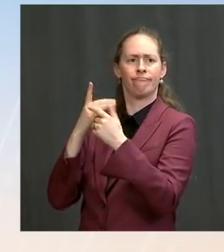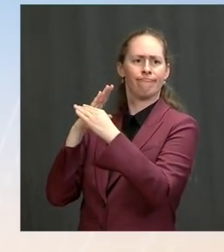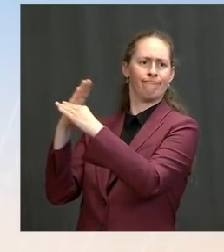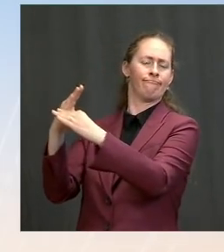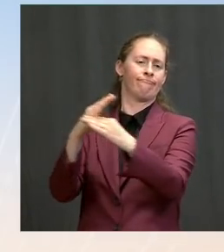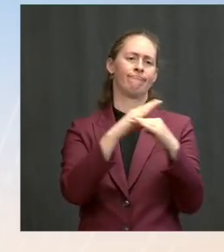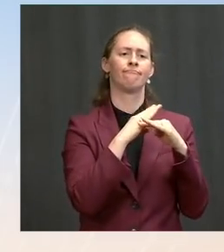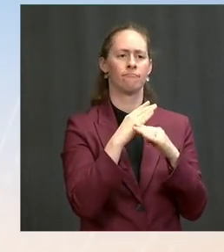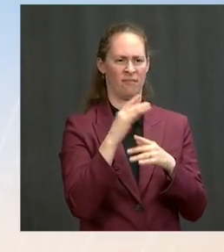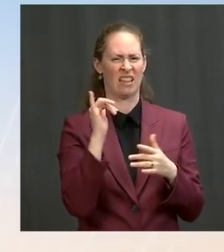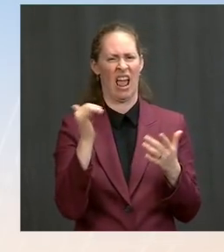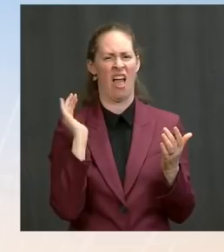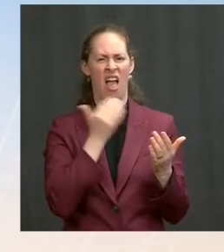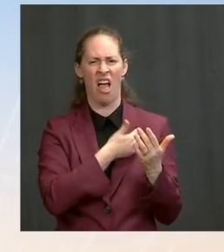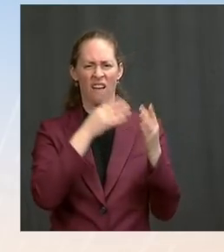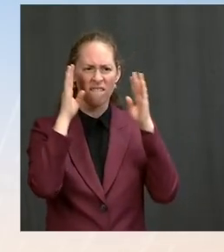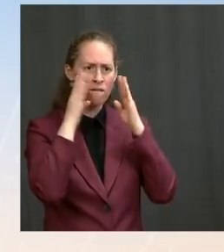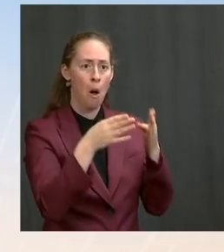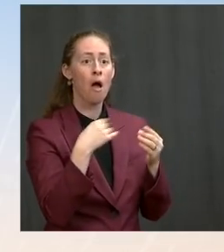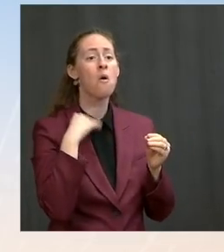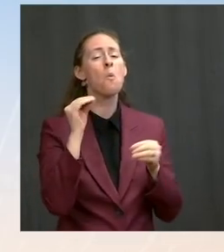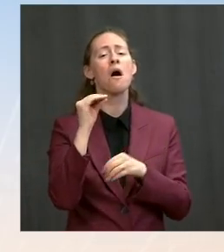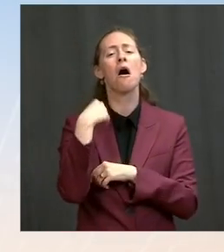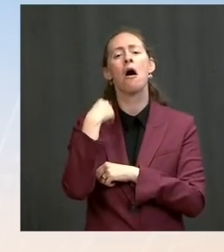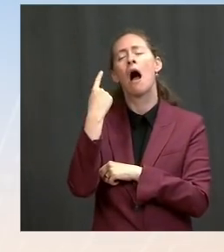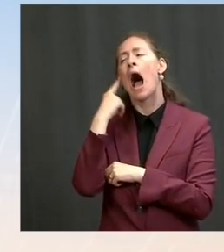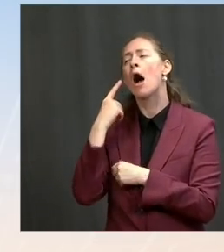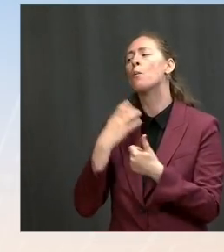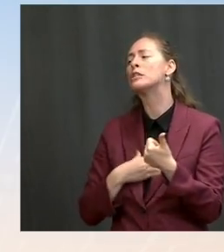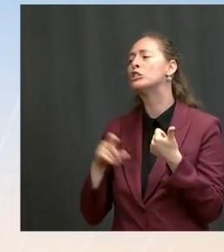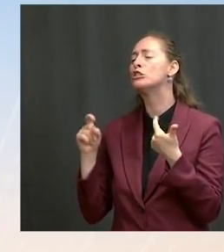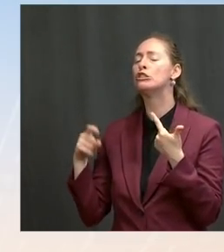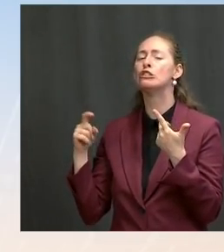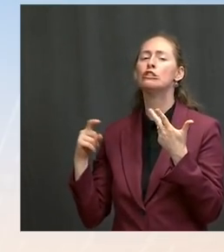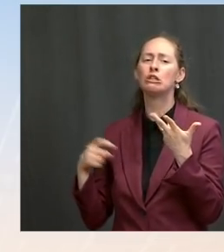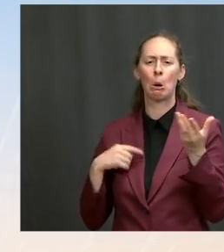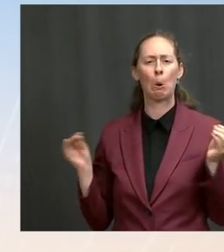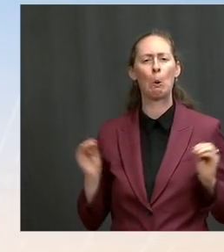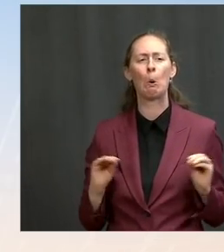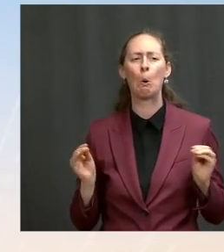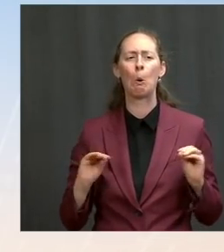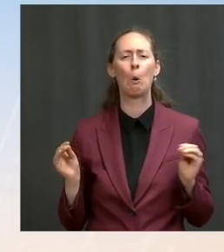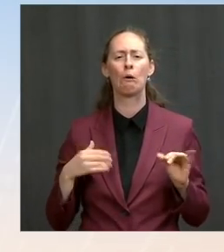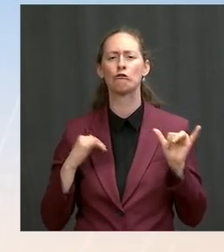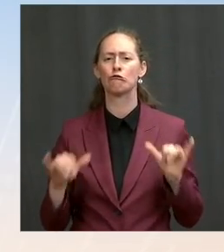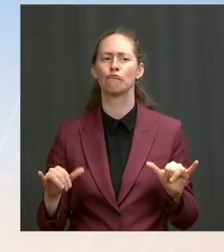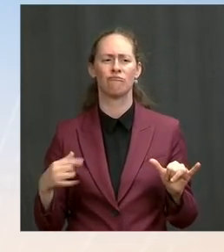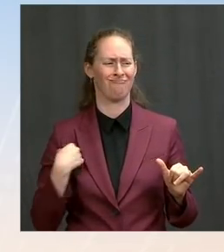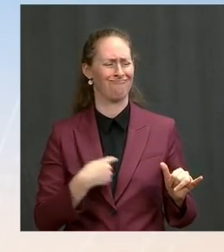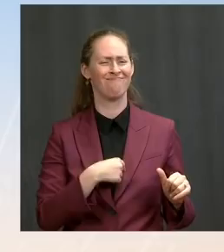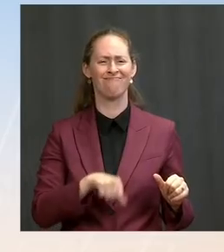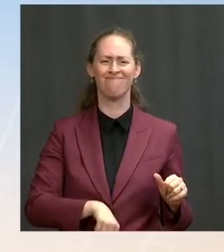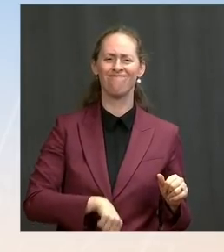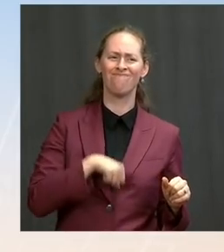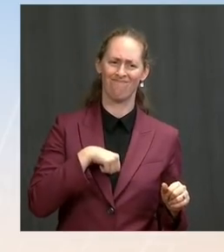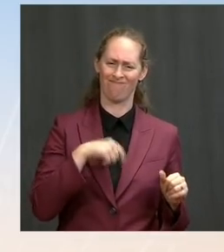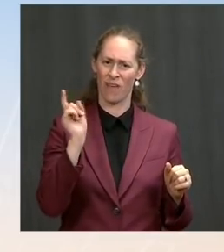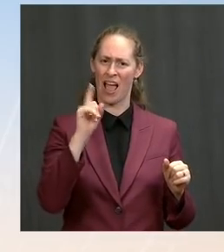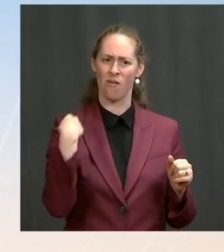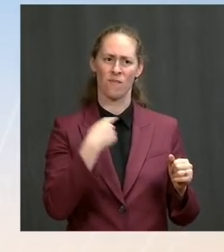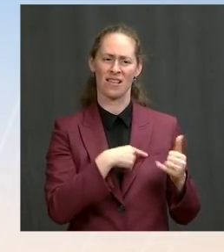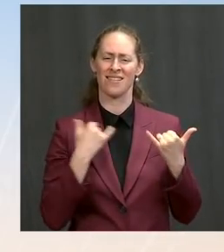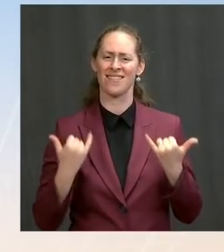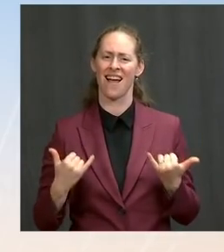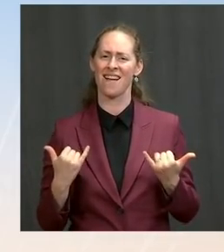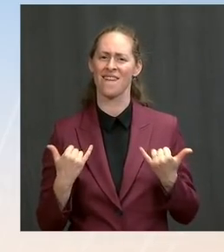efforts. So no, I don't look back. I don't think we look back and would change. I think we are quite proud of where we are now, and we,